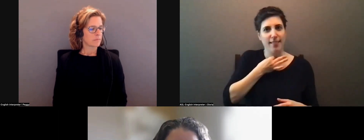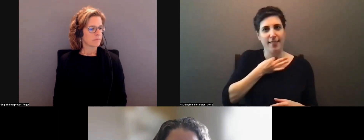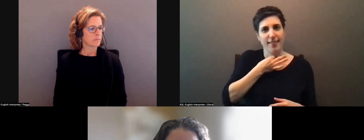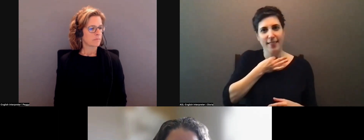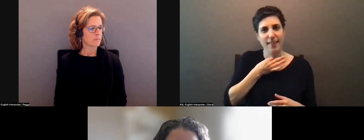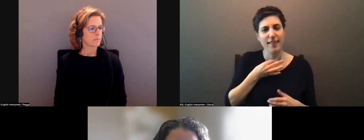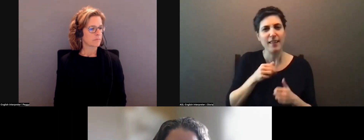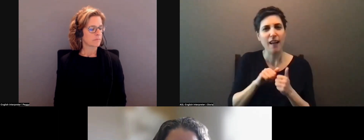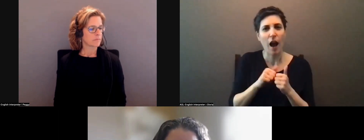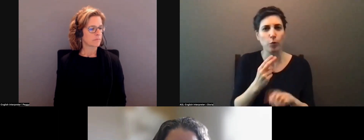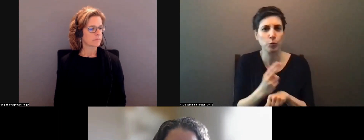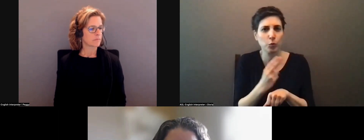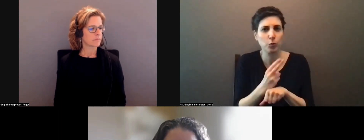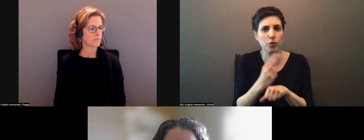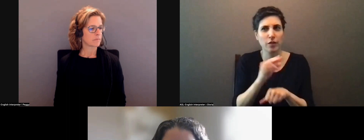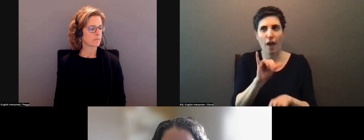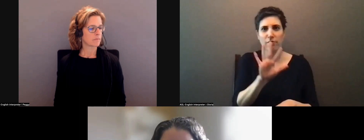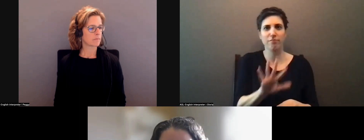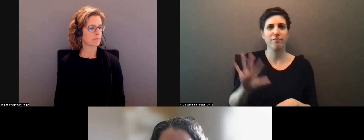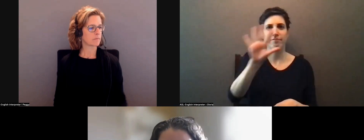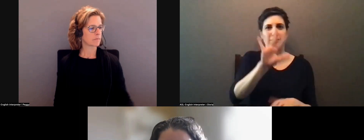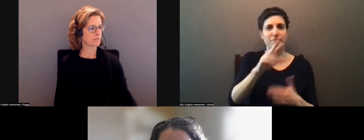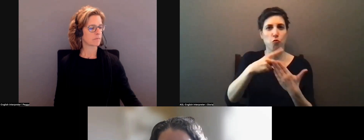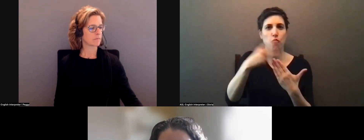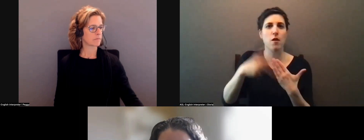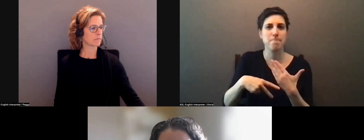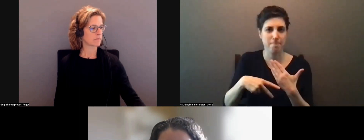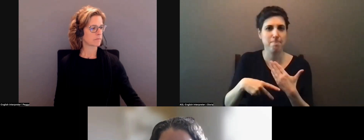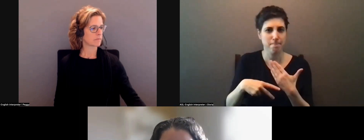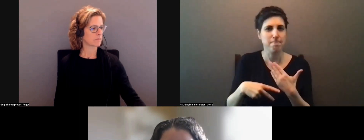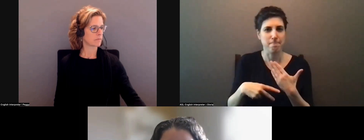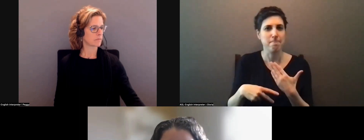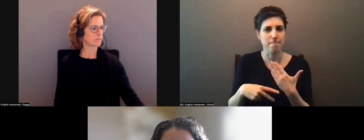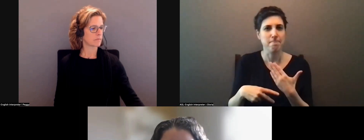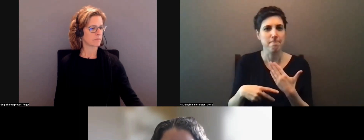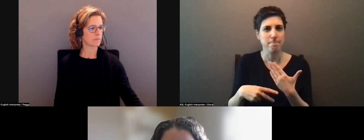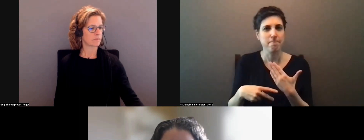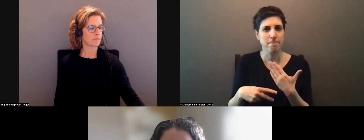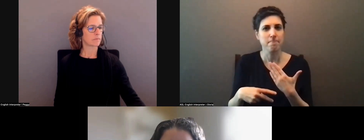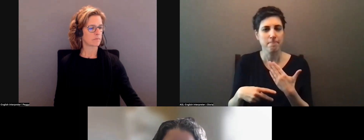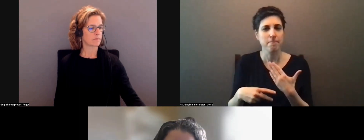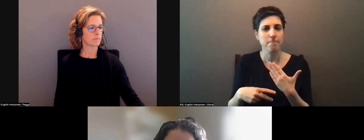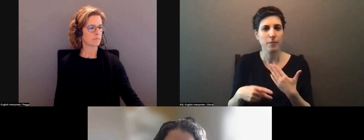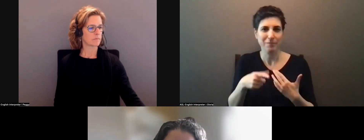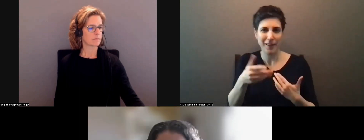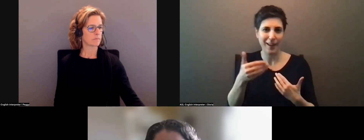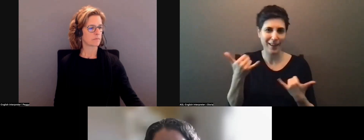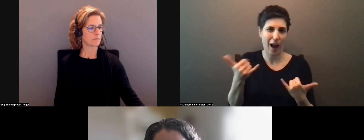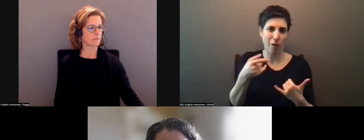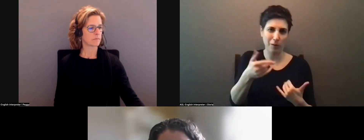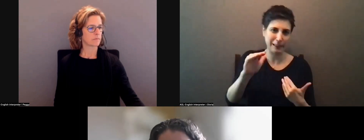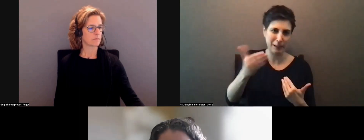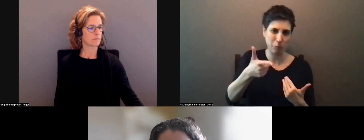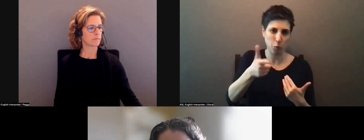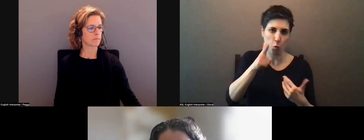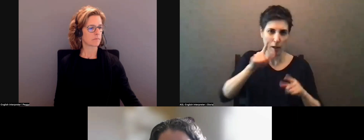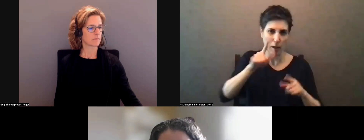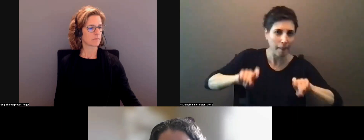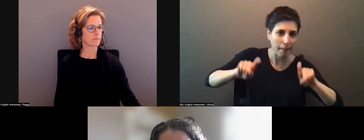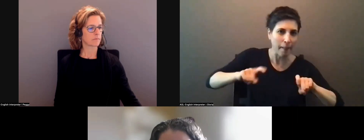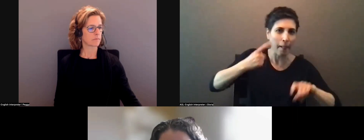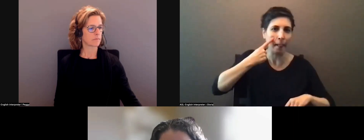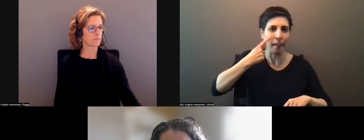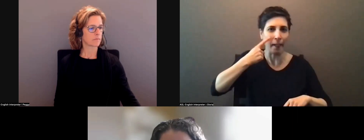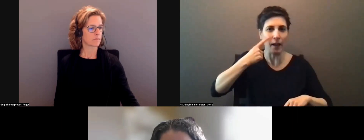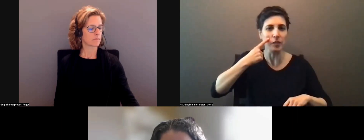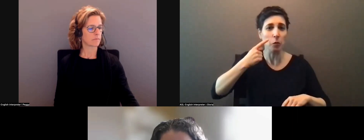how you like figure things out, or how you work things out with your trial there, and see how that works out